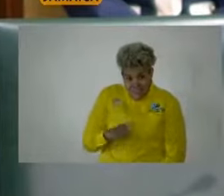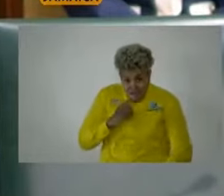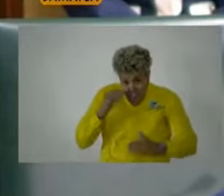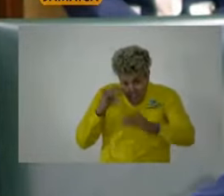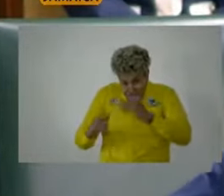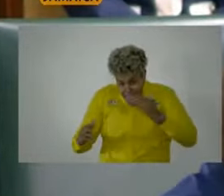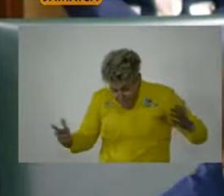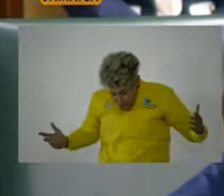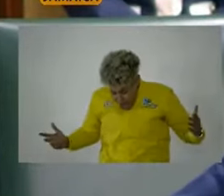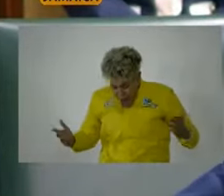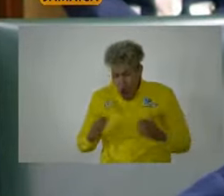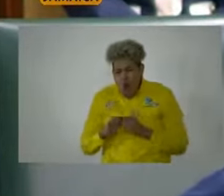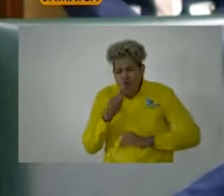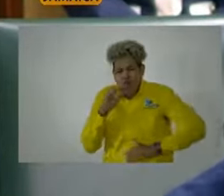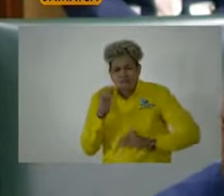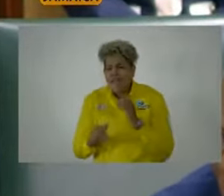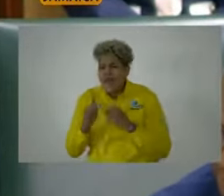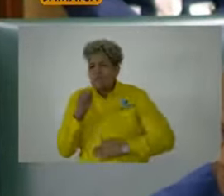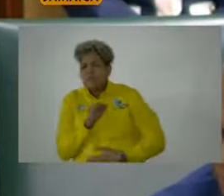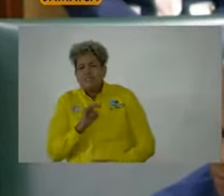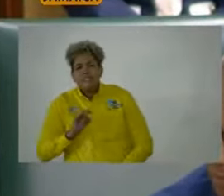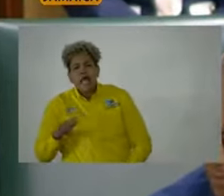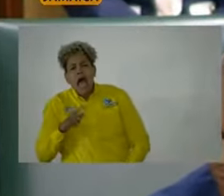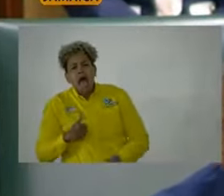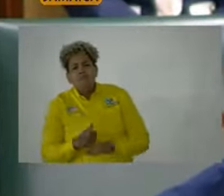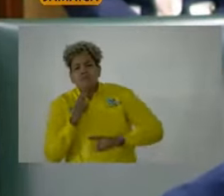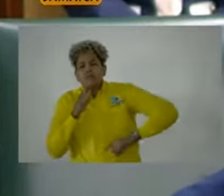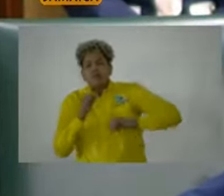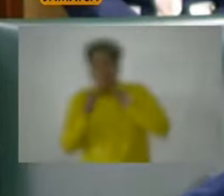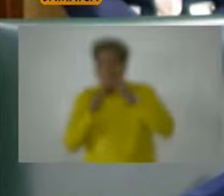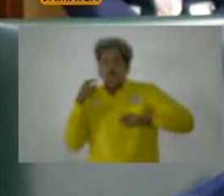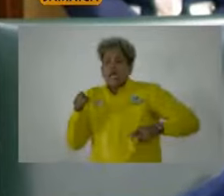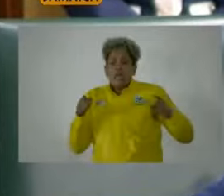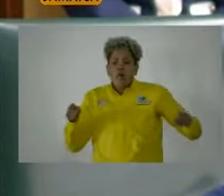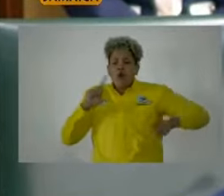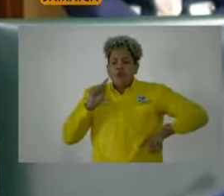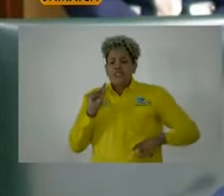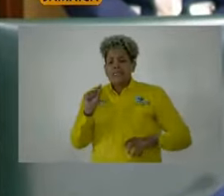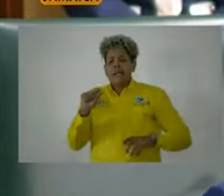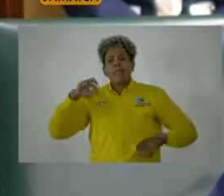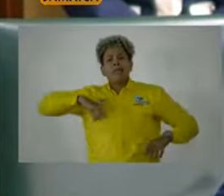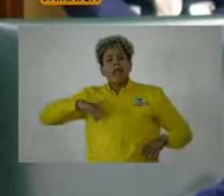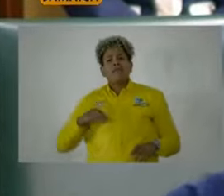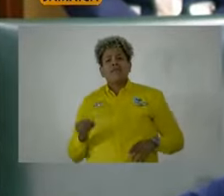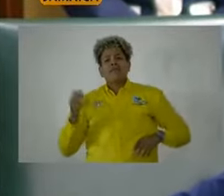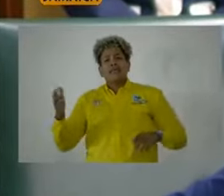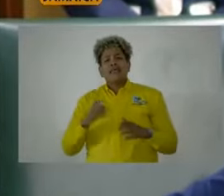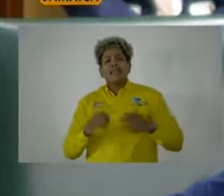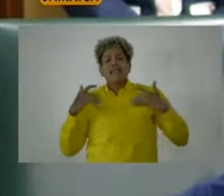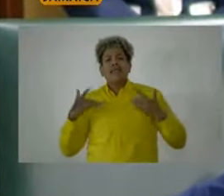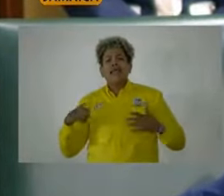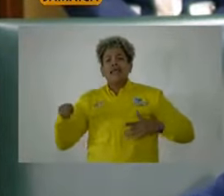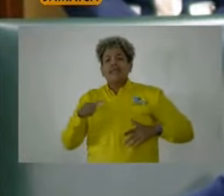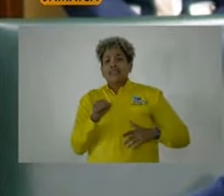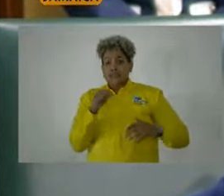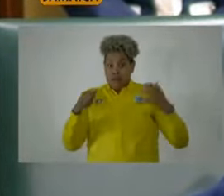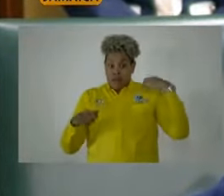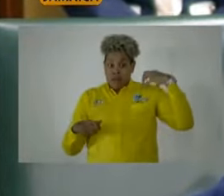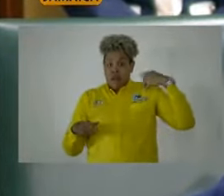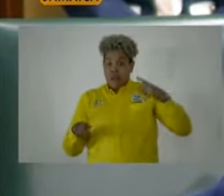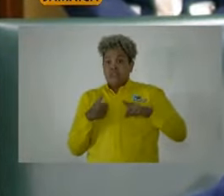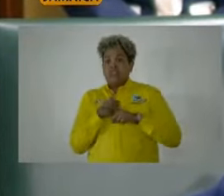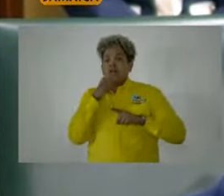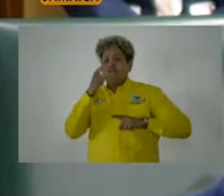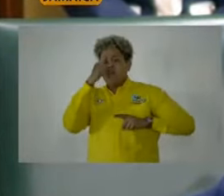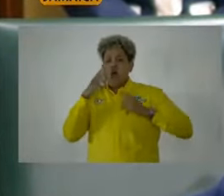fair? How is it fair to an employee to deny him or her this little benefit in the event that the employer is